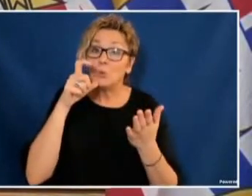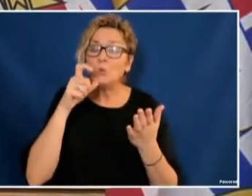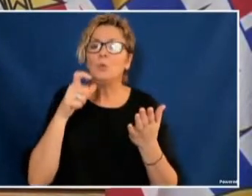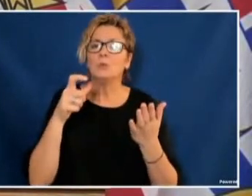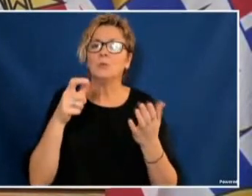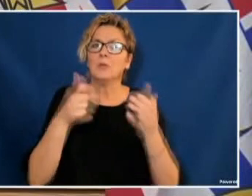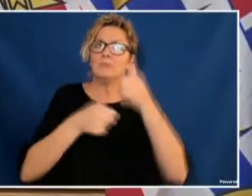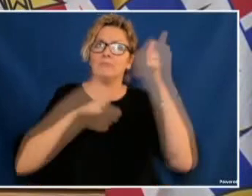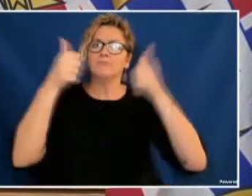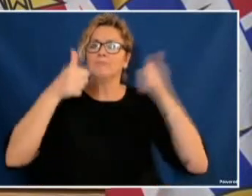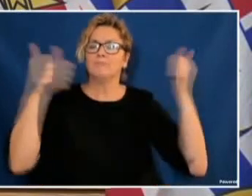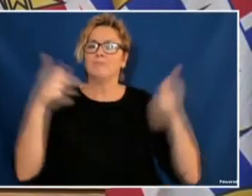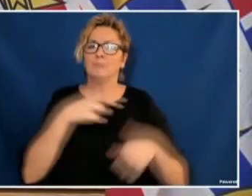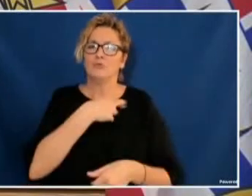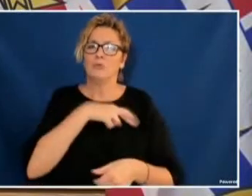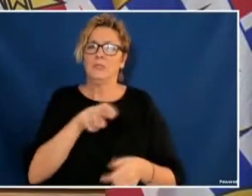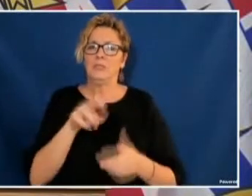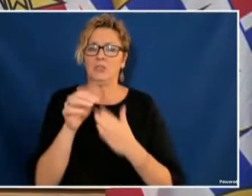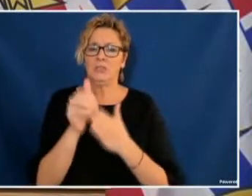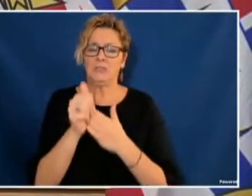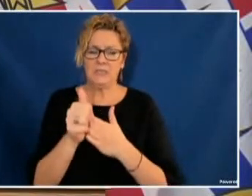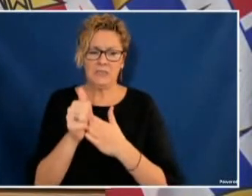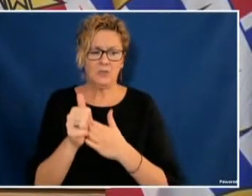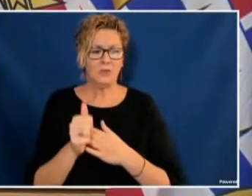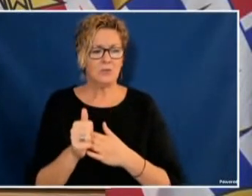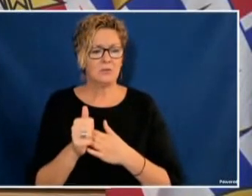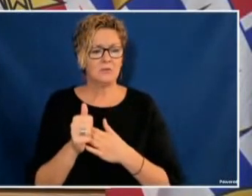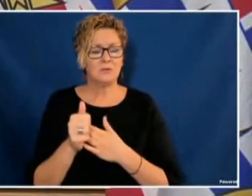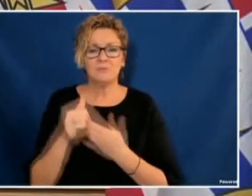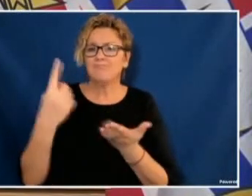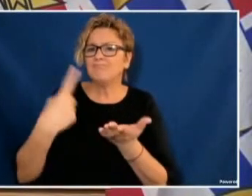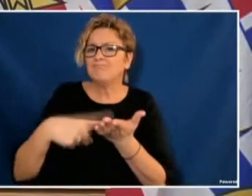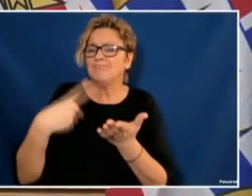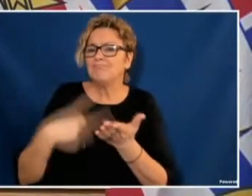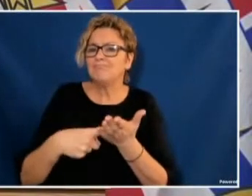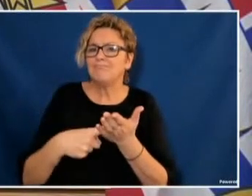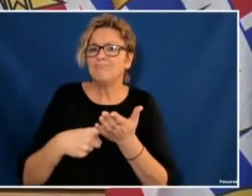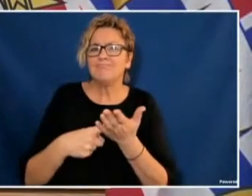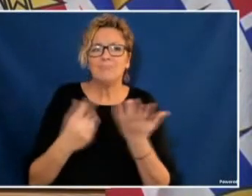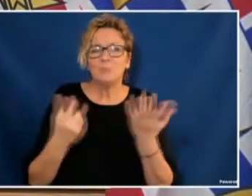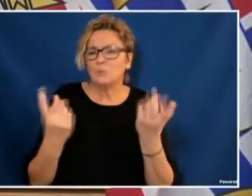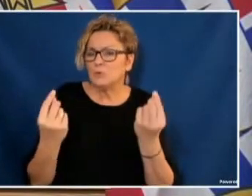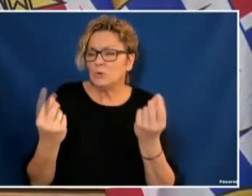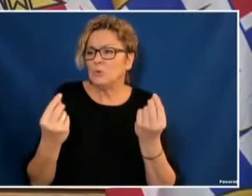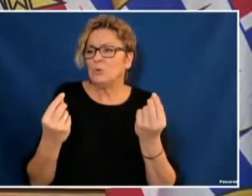to respond effectively to the needs of those least fortunate.